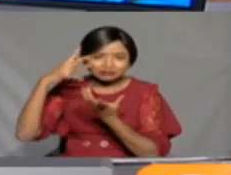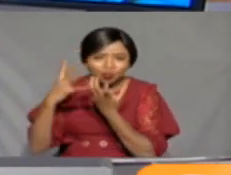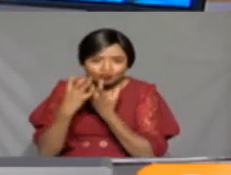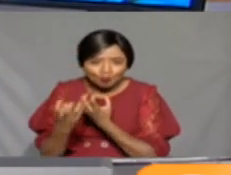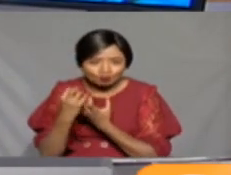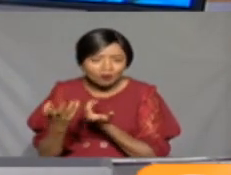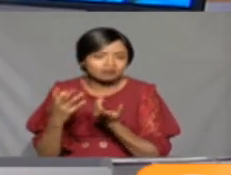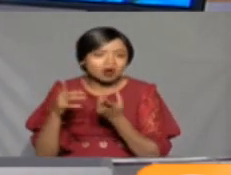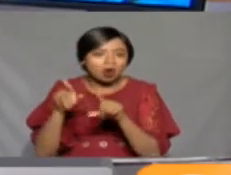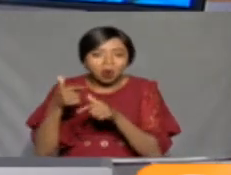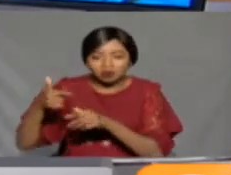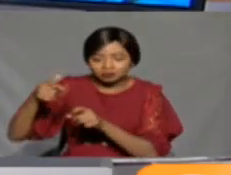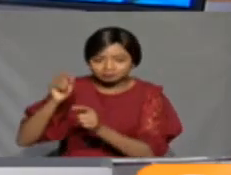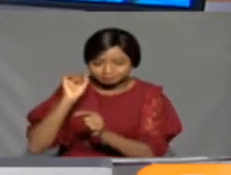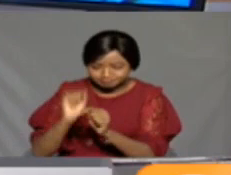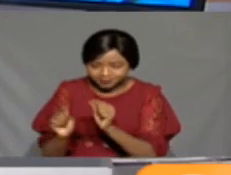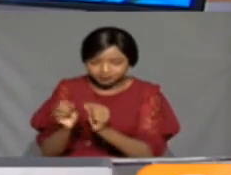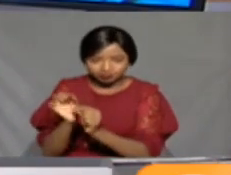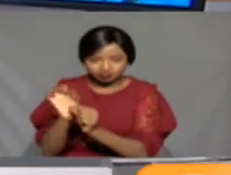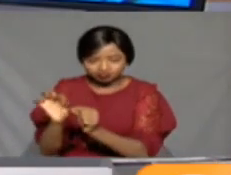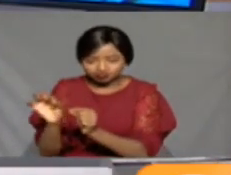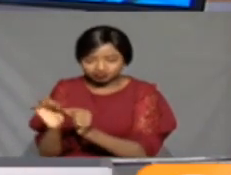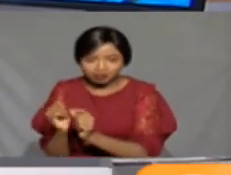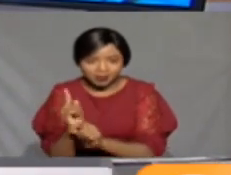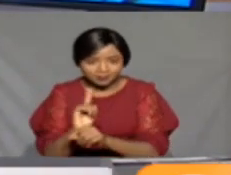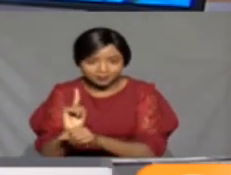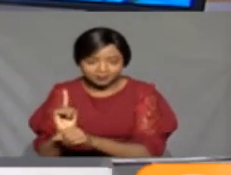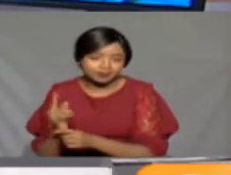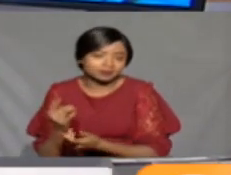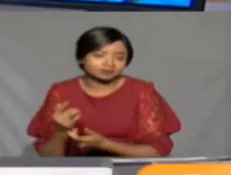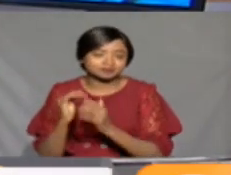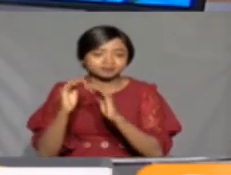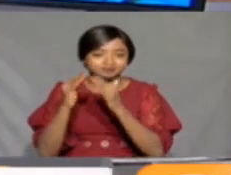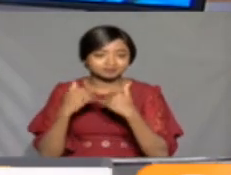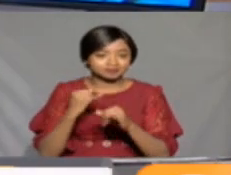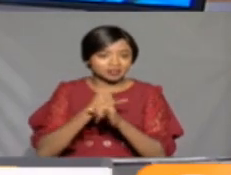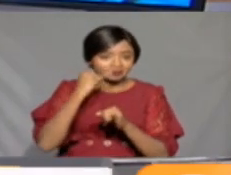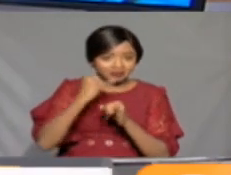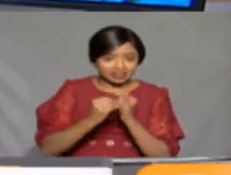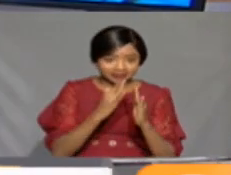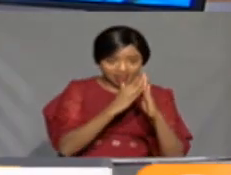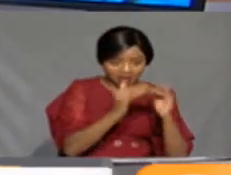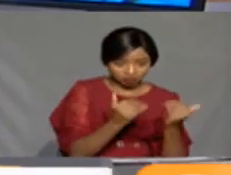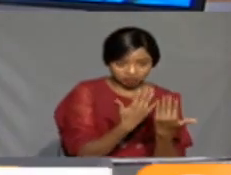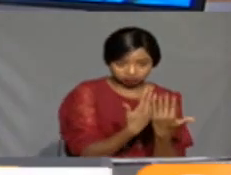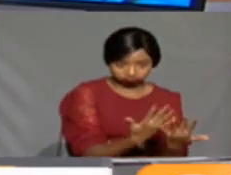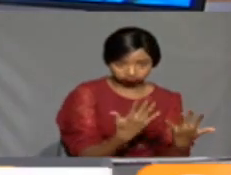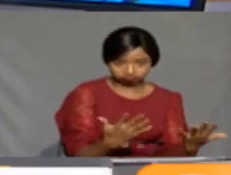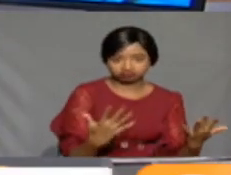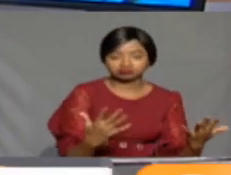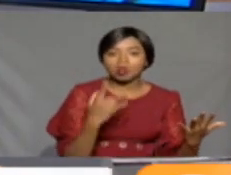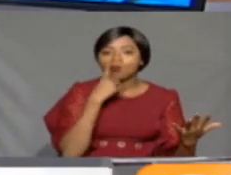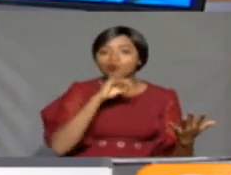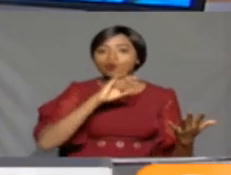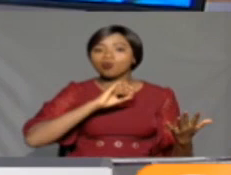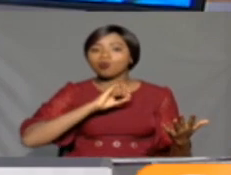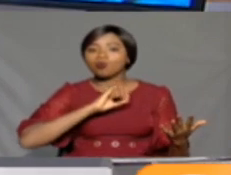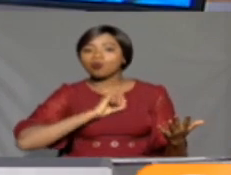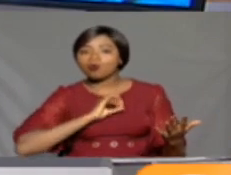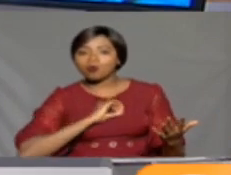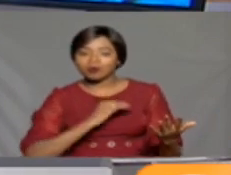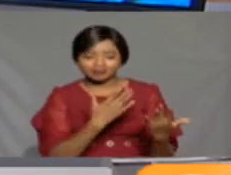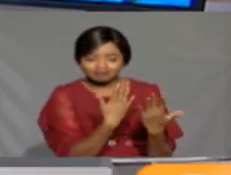paraffin lamps and so forth? That is covered in this section. And last but not least, household assets. Who owns the